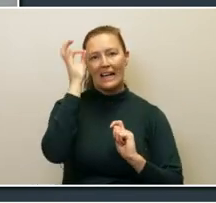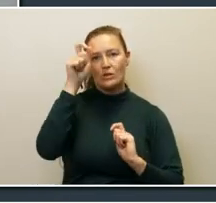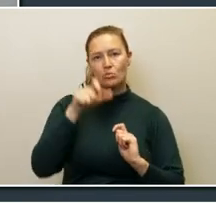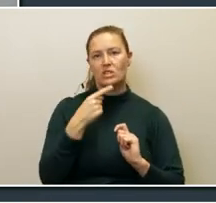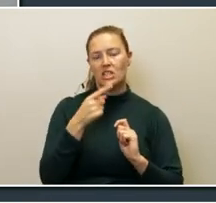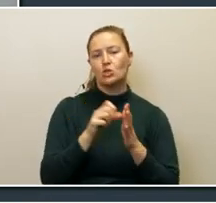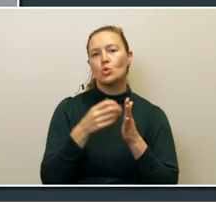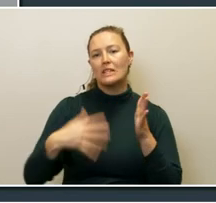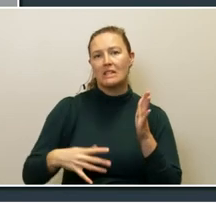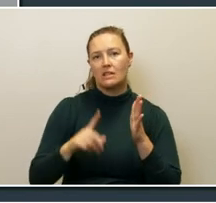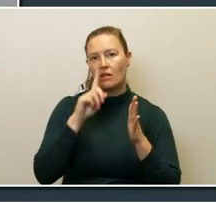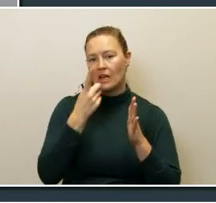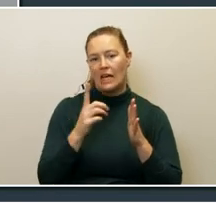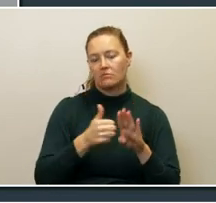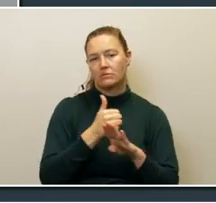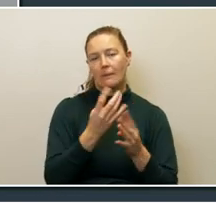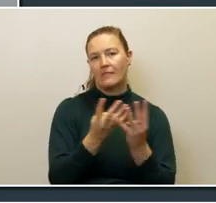and we couldn't have it.